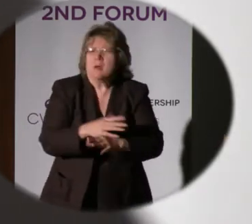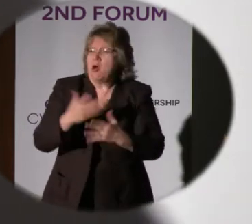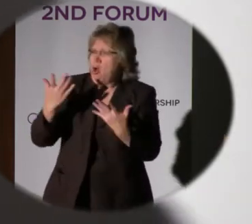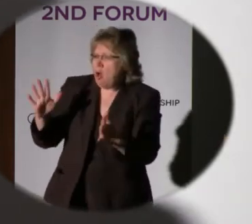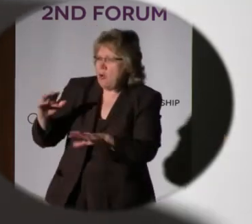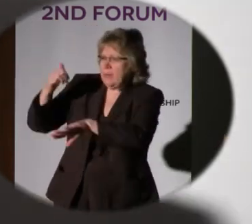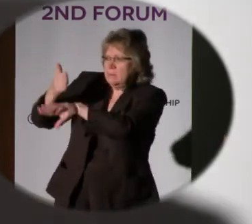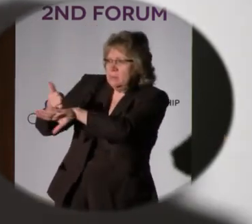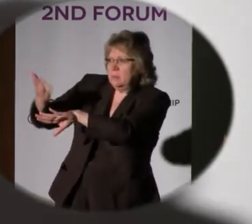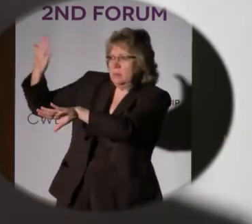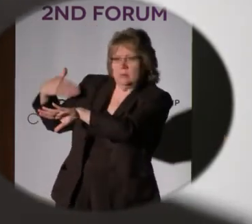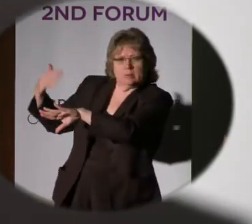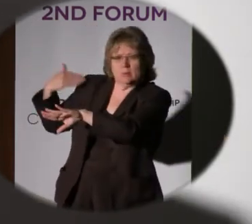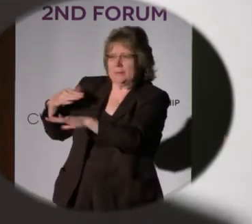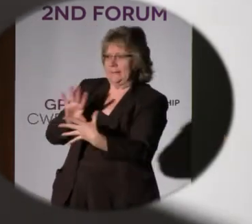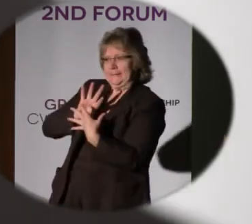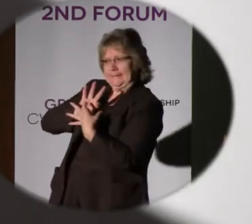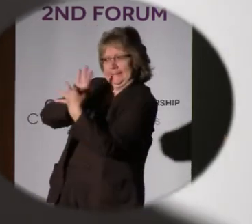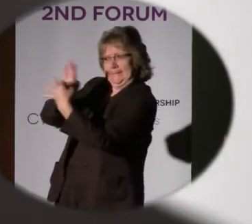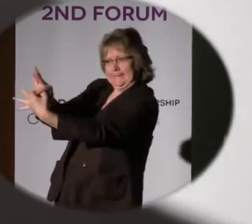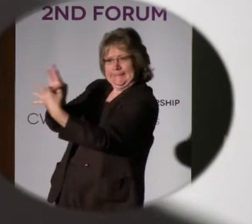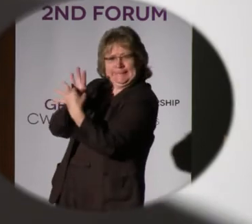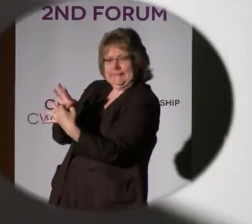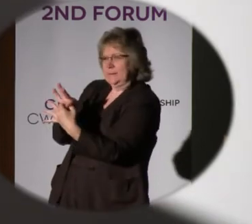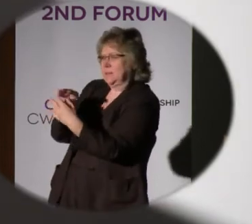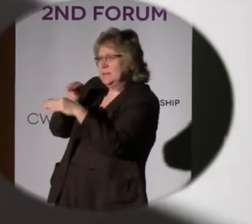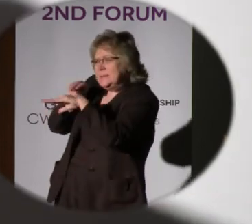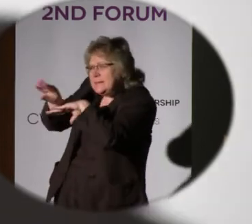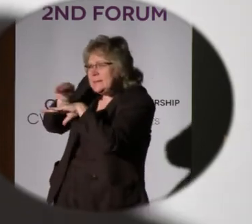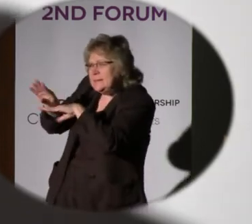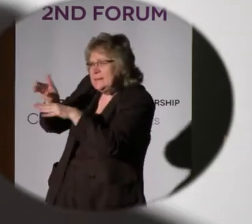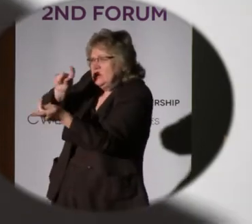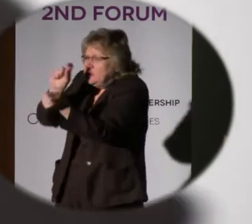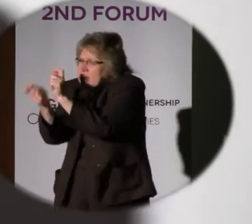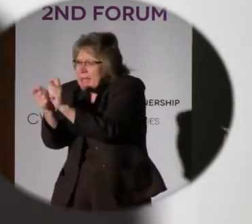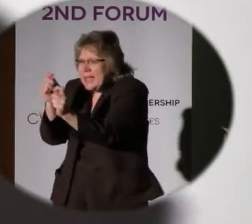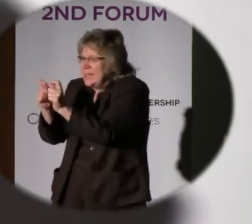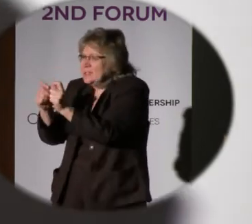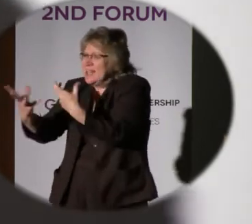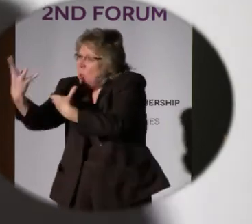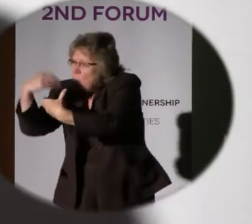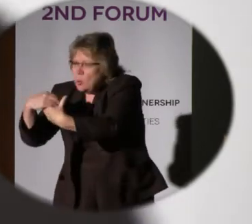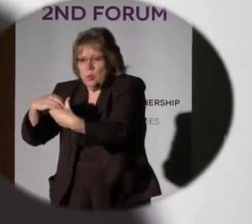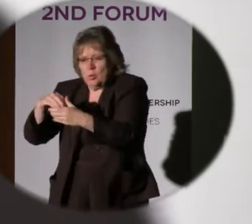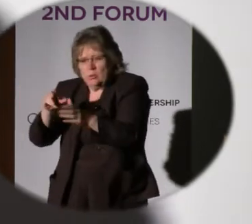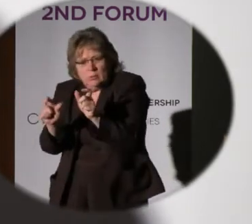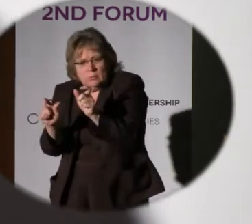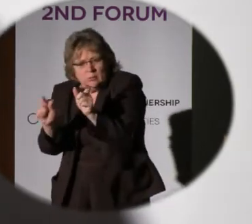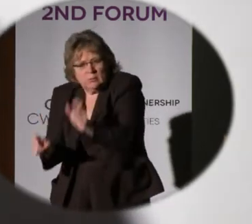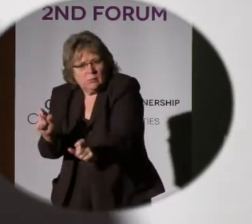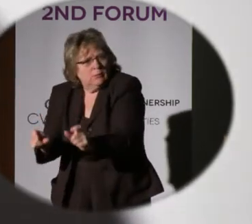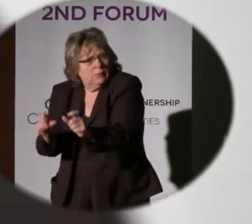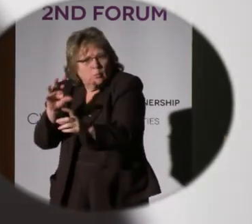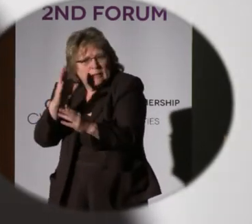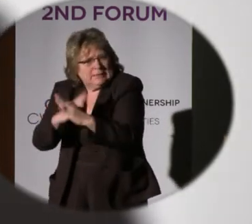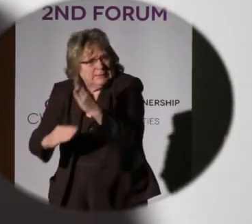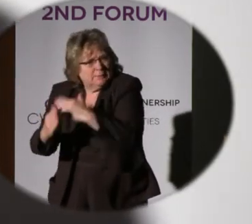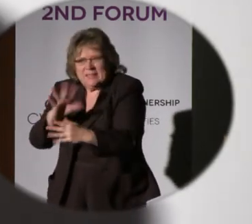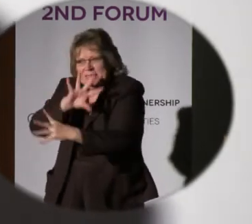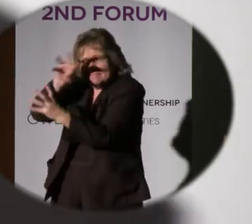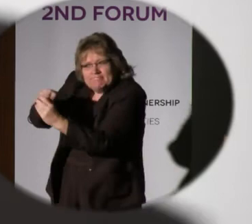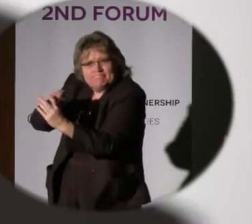to basically promote the rights of the children and the adults living with disabilities. Okay,